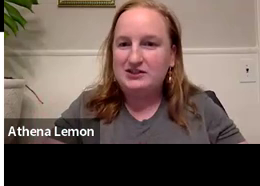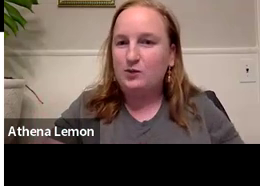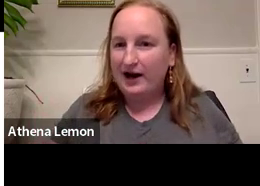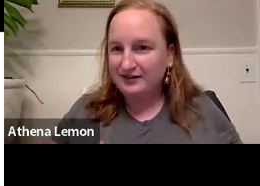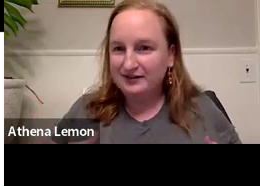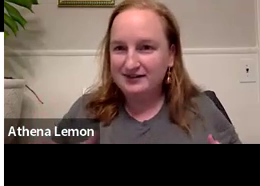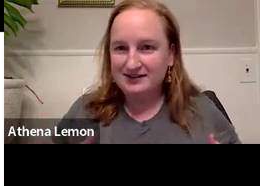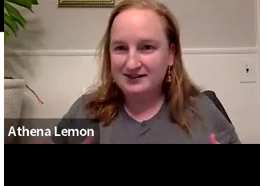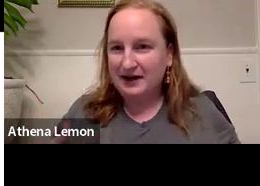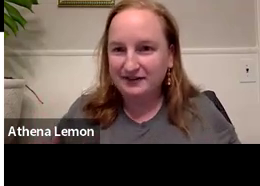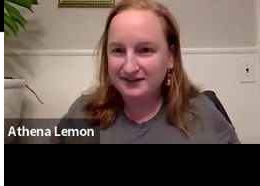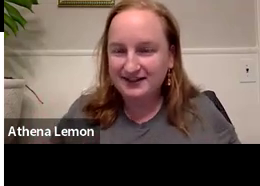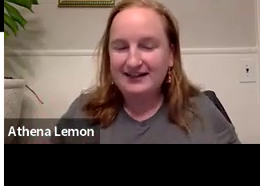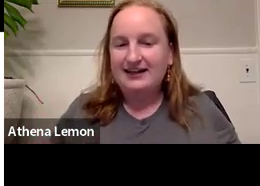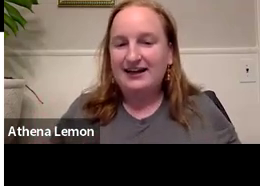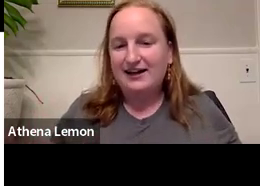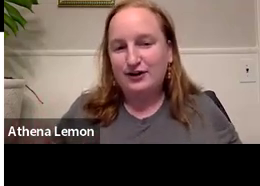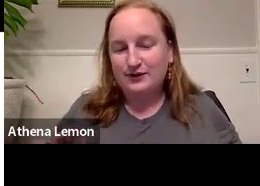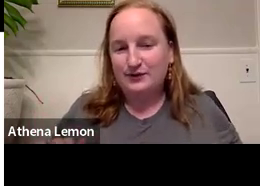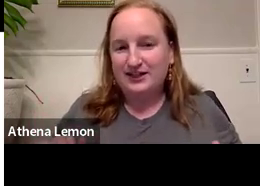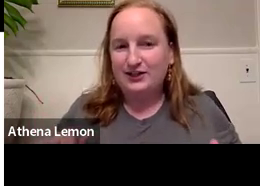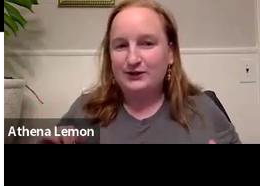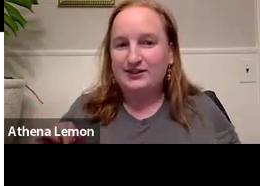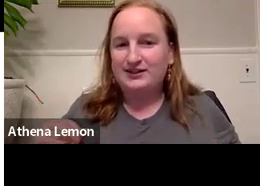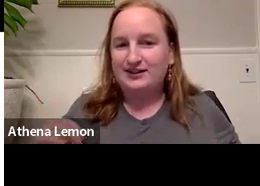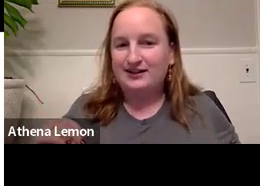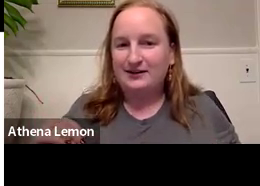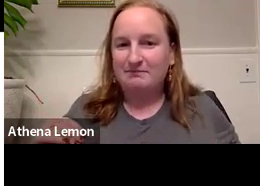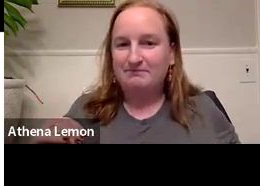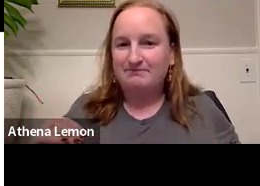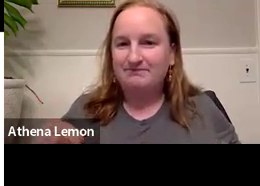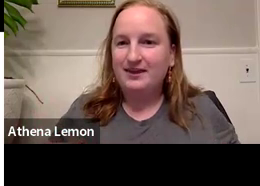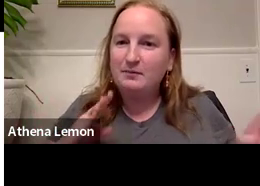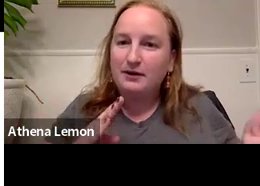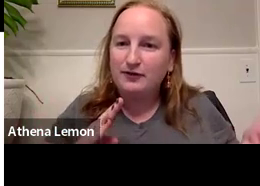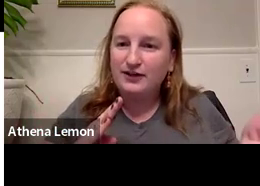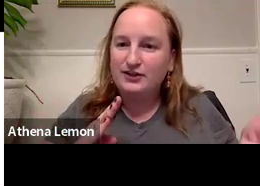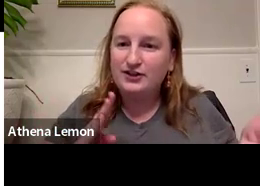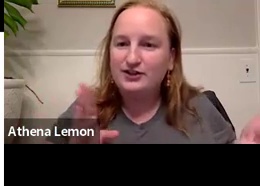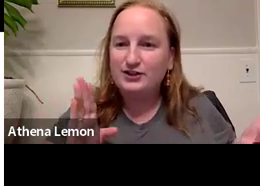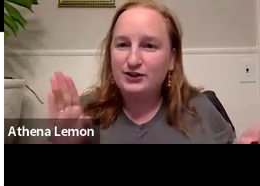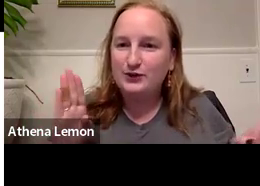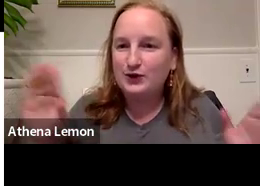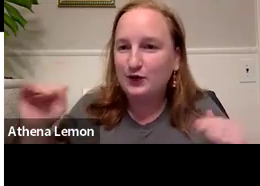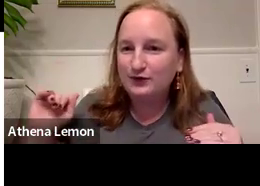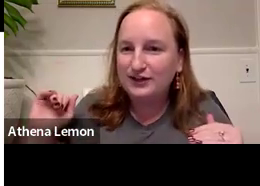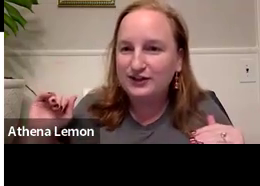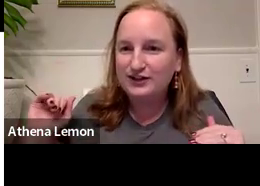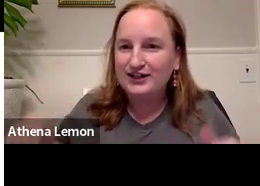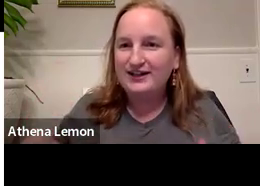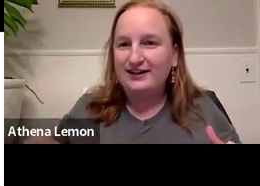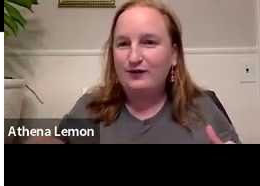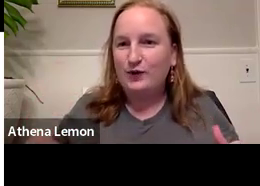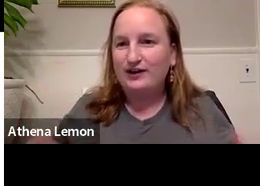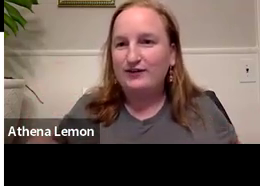shot, which is wild to mild. And I thought it was really cute. The pufferfish to the